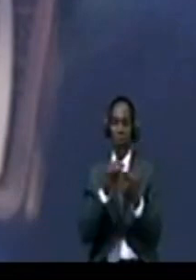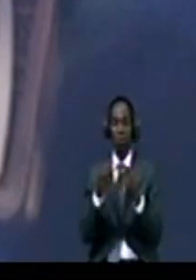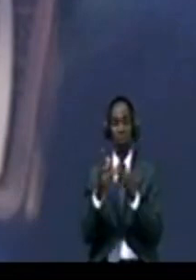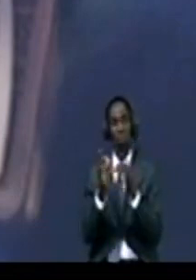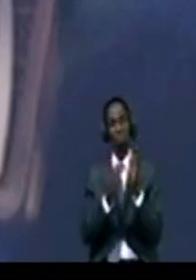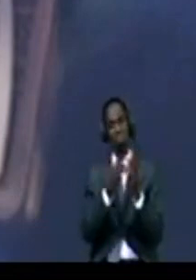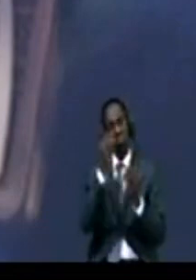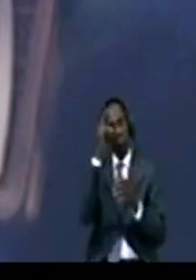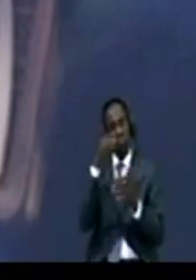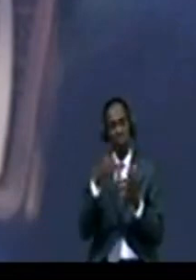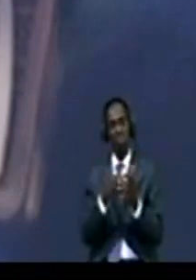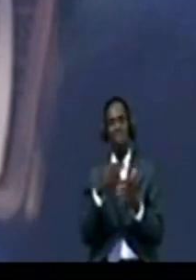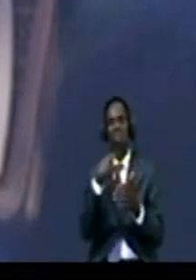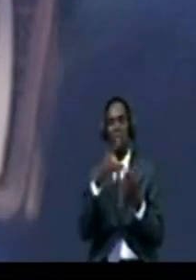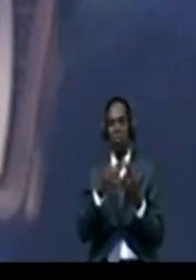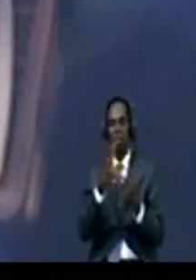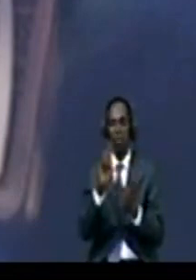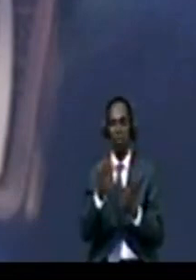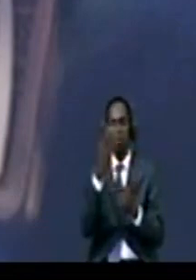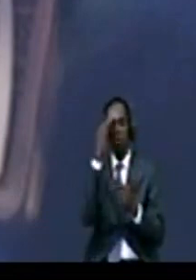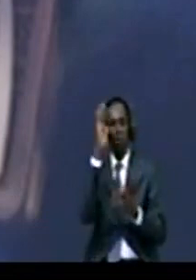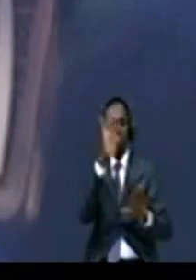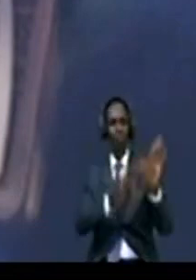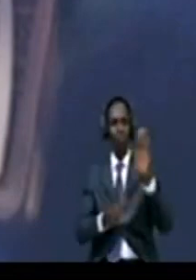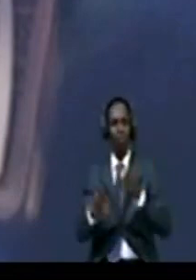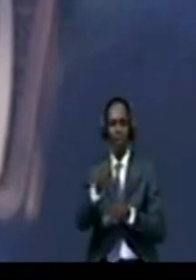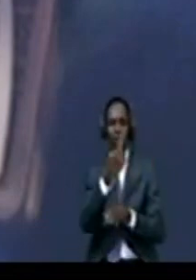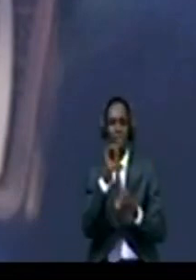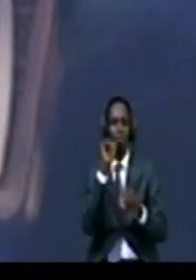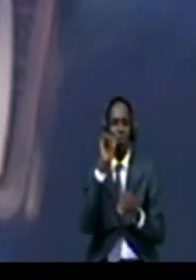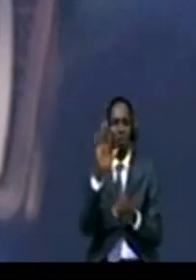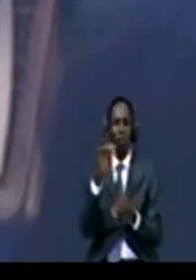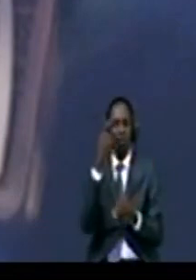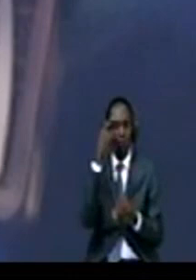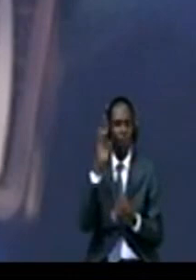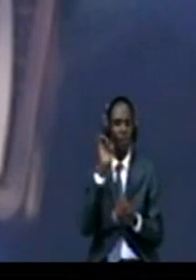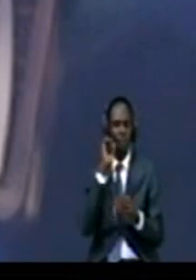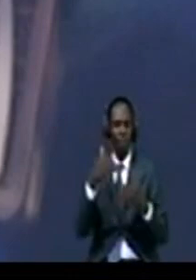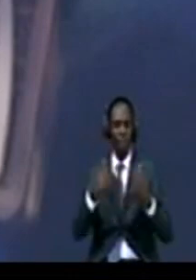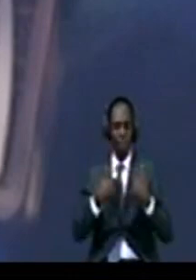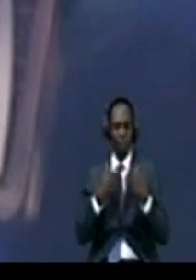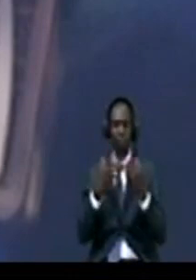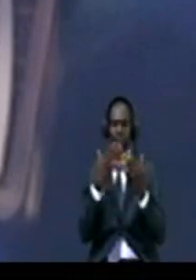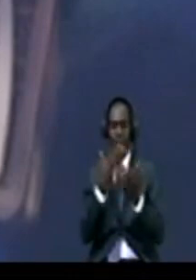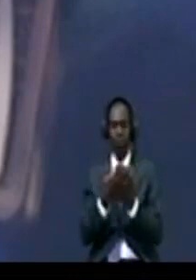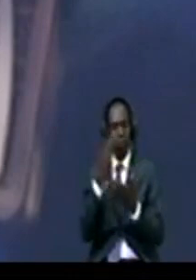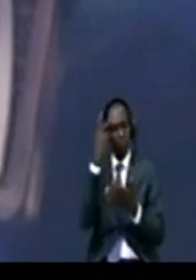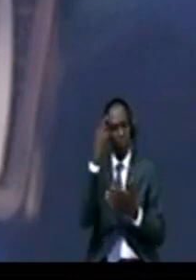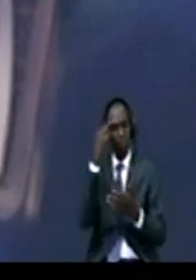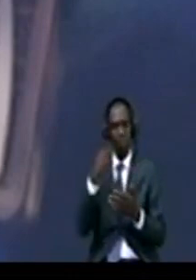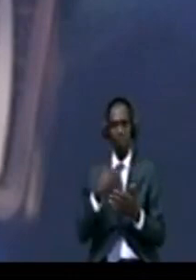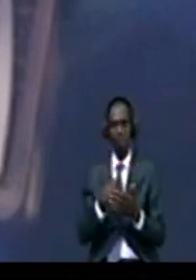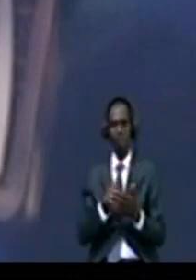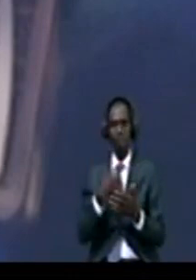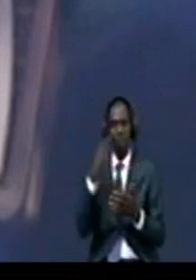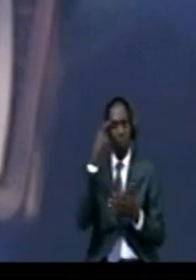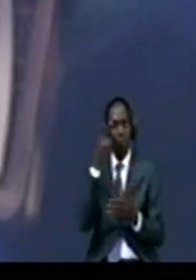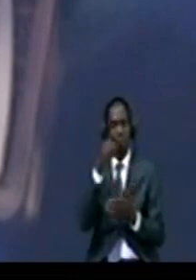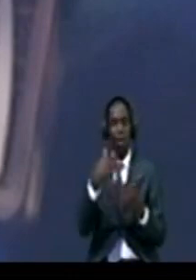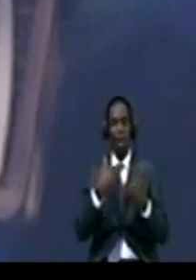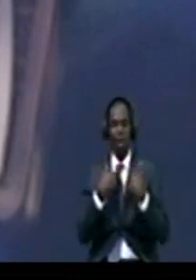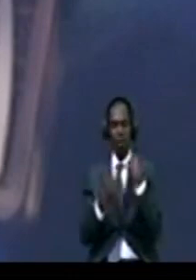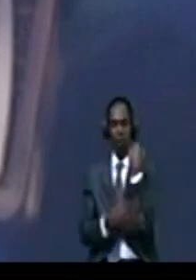said unto them, Why troubled ye the woman? For she hath wrought a good work upon me. For ye have the poor always with